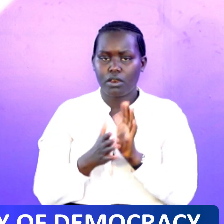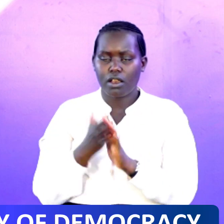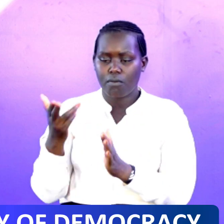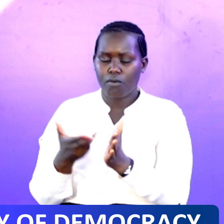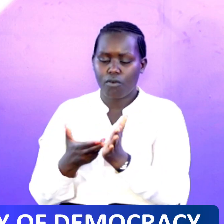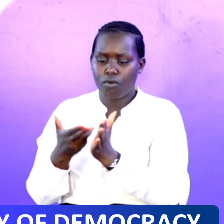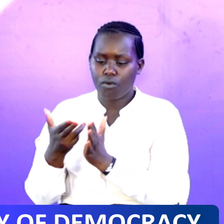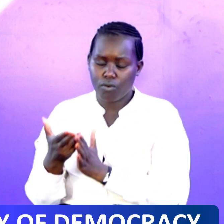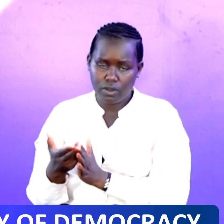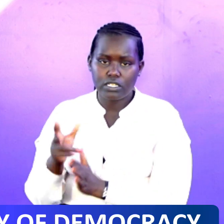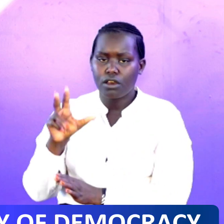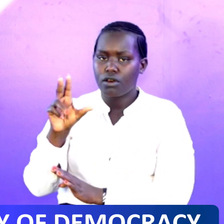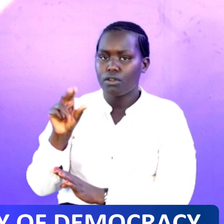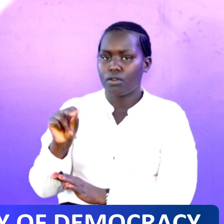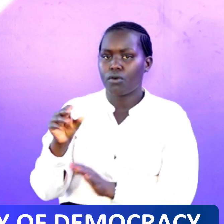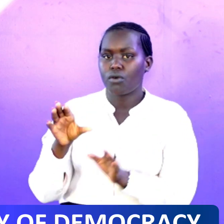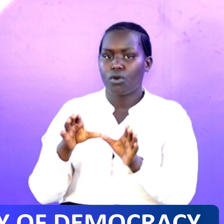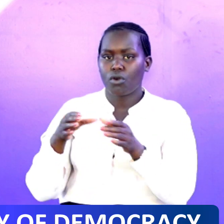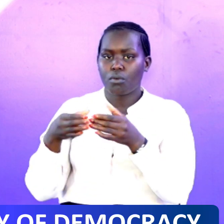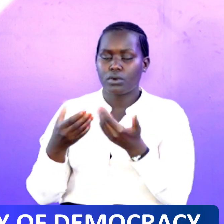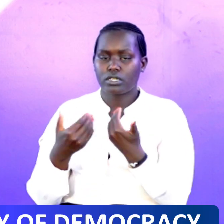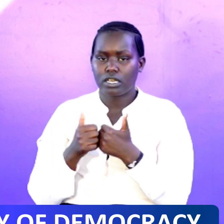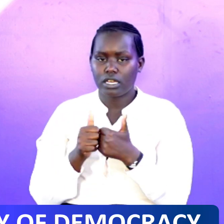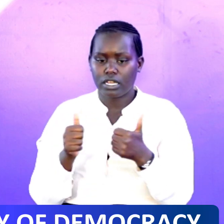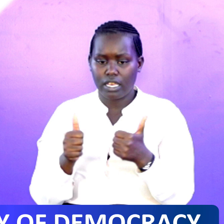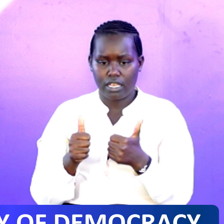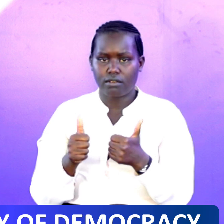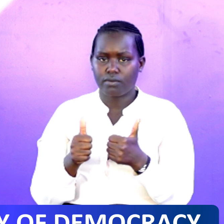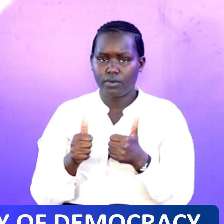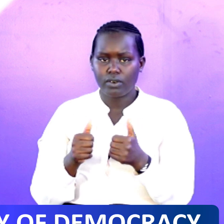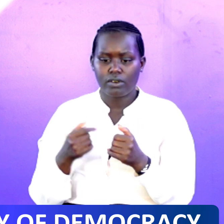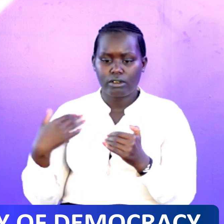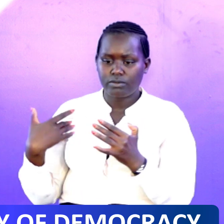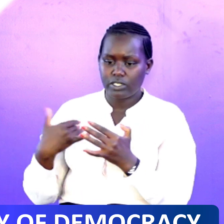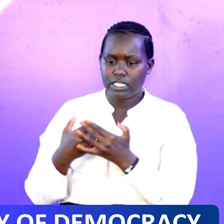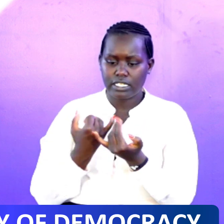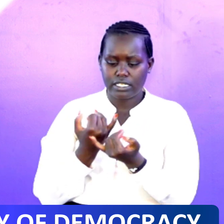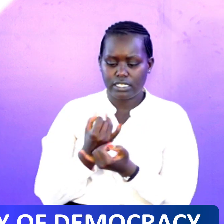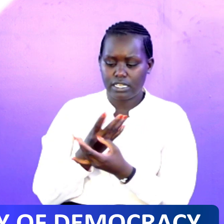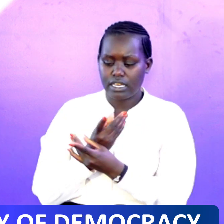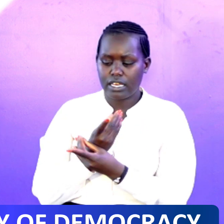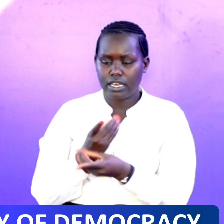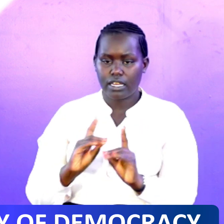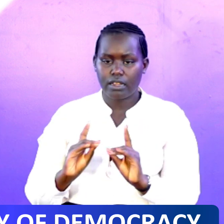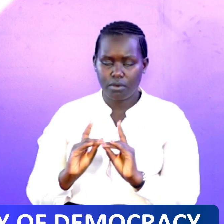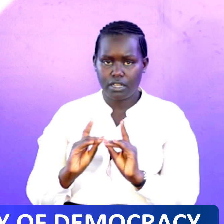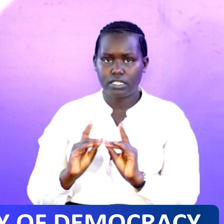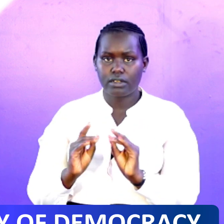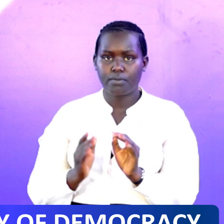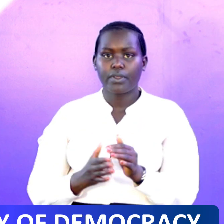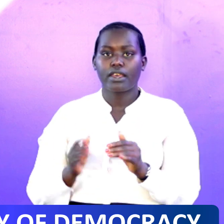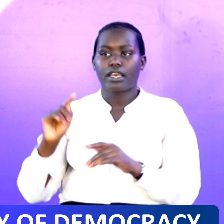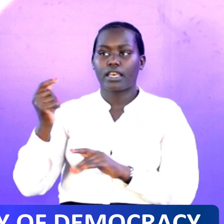Alan. No community has led Kenya since independence. No community. Kenya has been led by